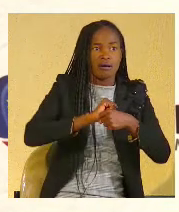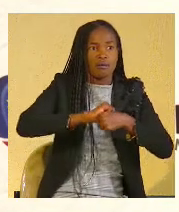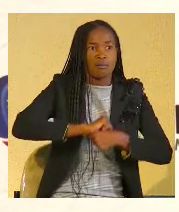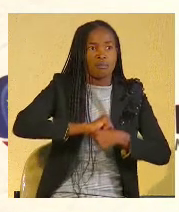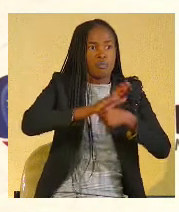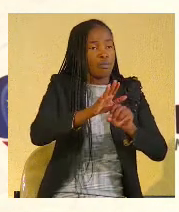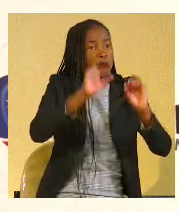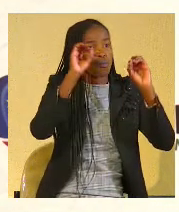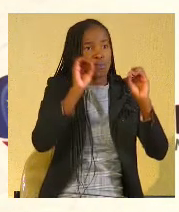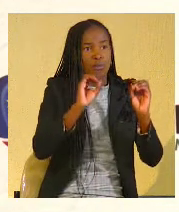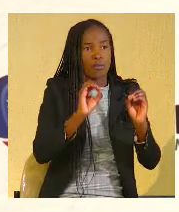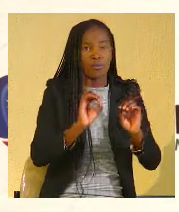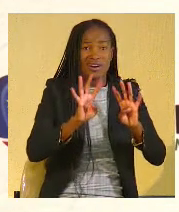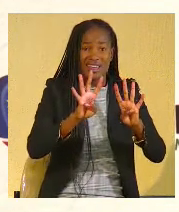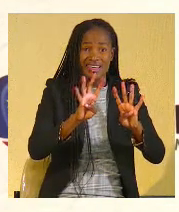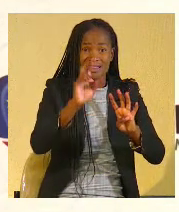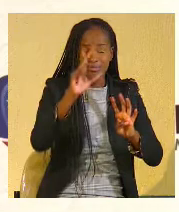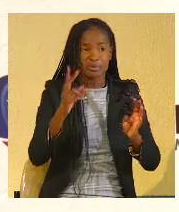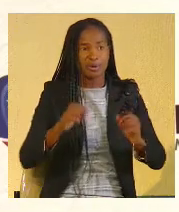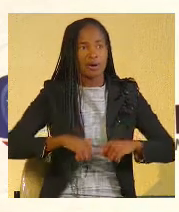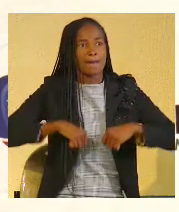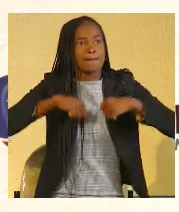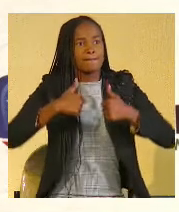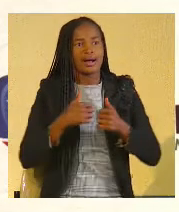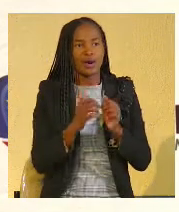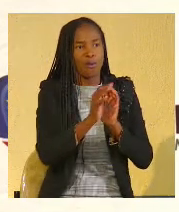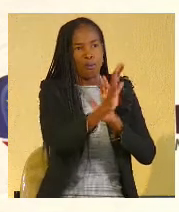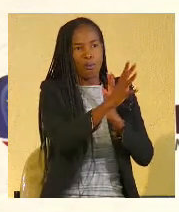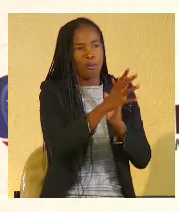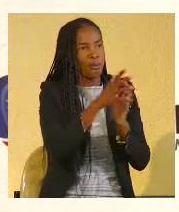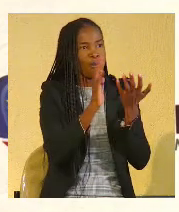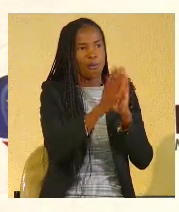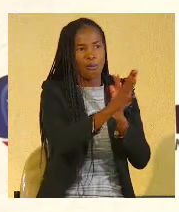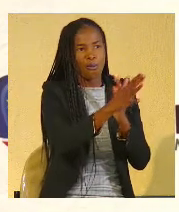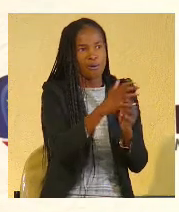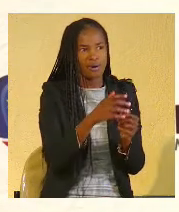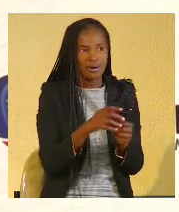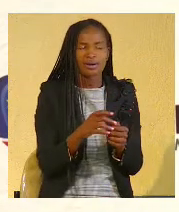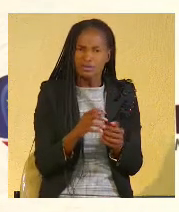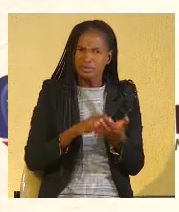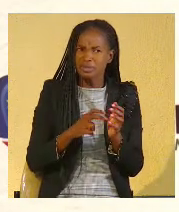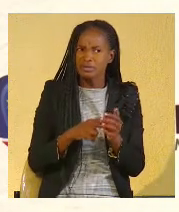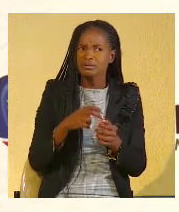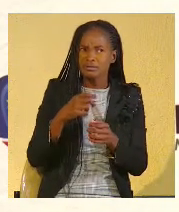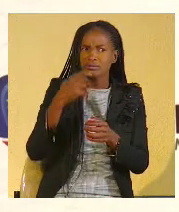What has been the experience there? This is something commendable. So what does that say about our public health system currently?